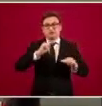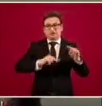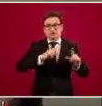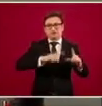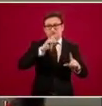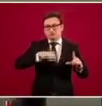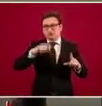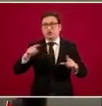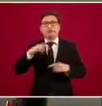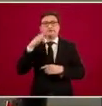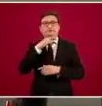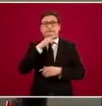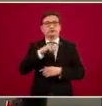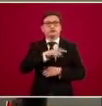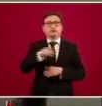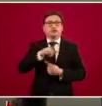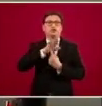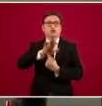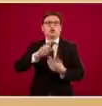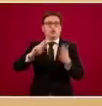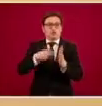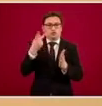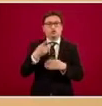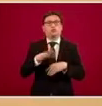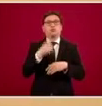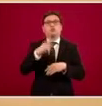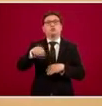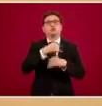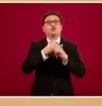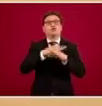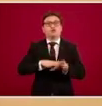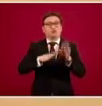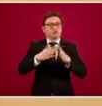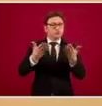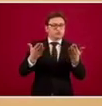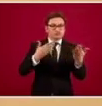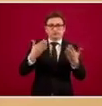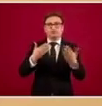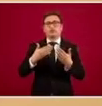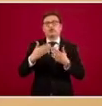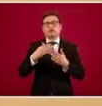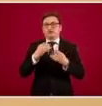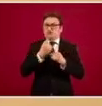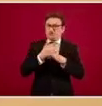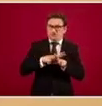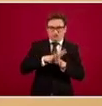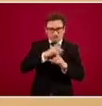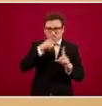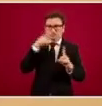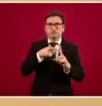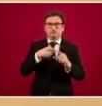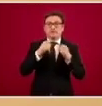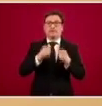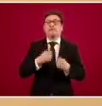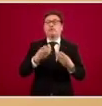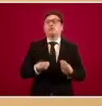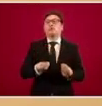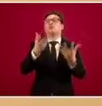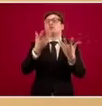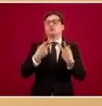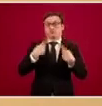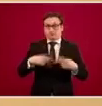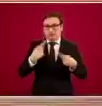Next slide, we can take a look. We included this information again so you can have a look at the